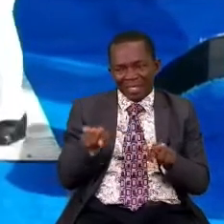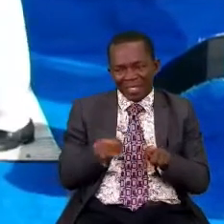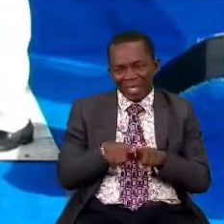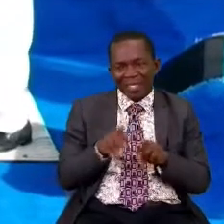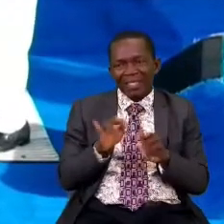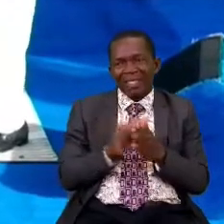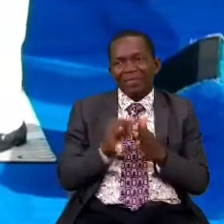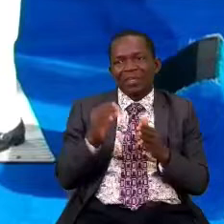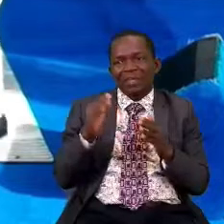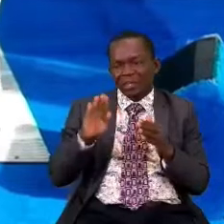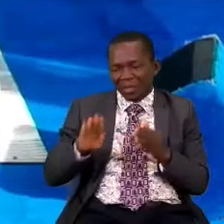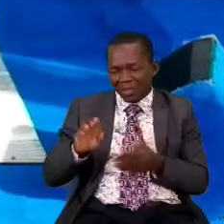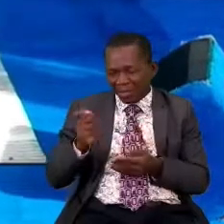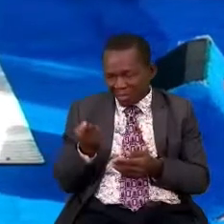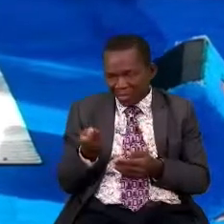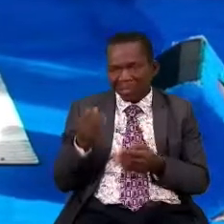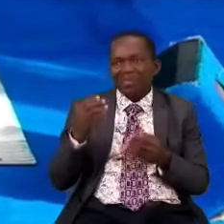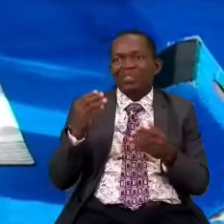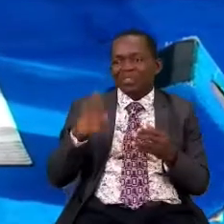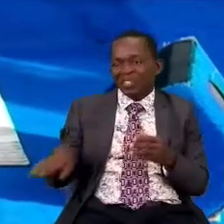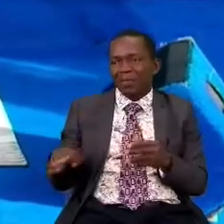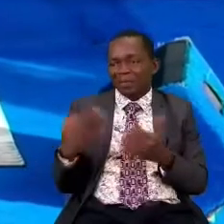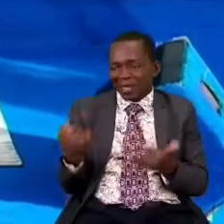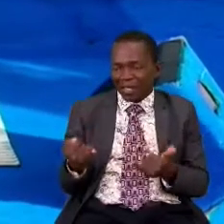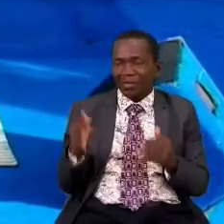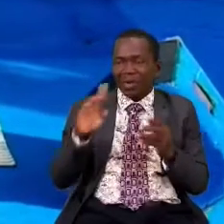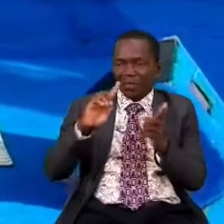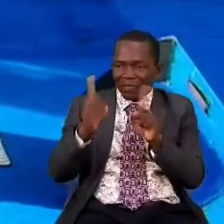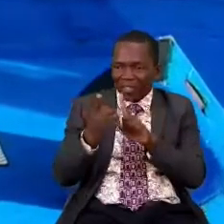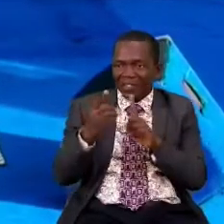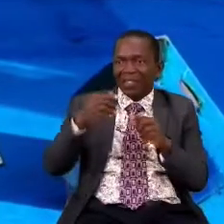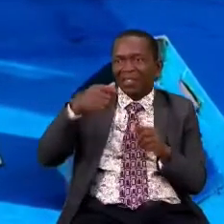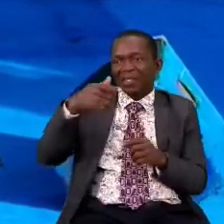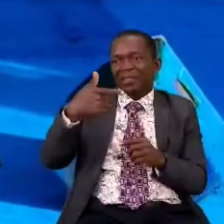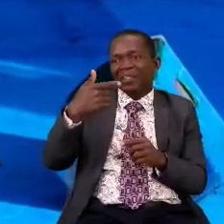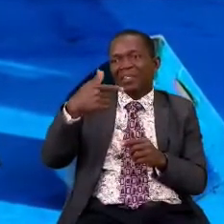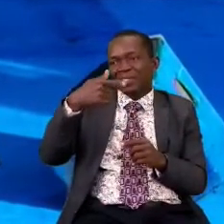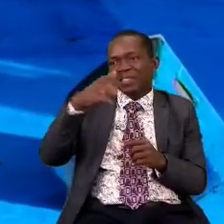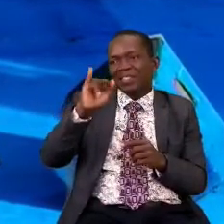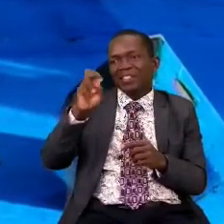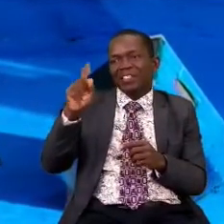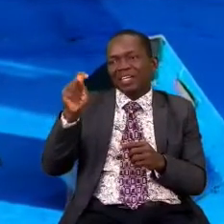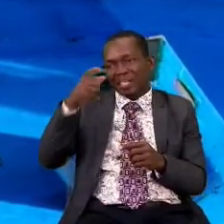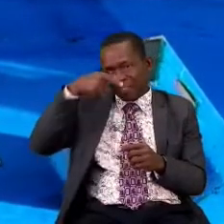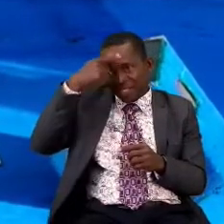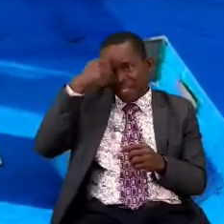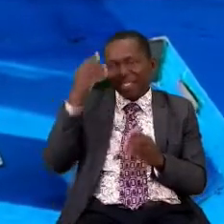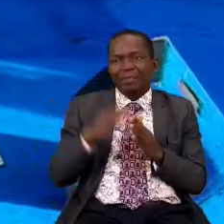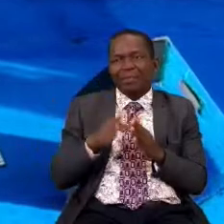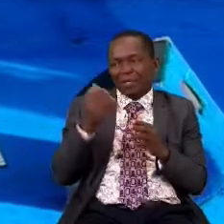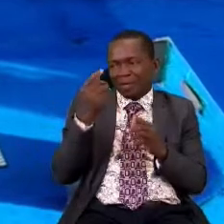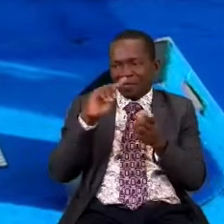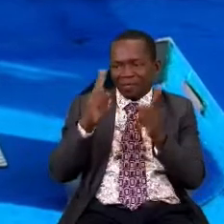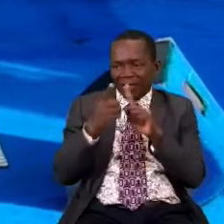you're facing the people, and they have strong walls and high walls and all that. The faith we have now will be a